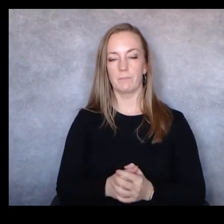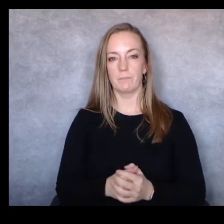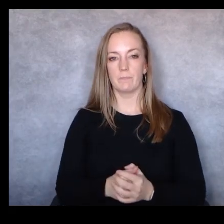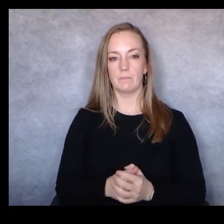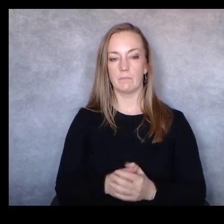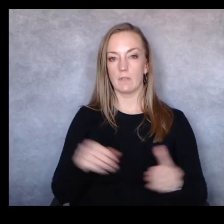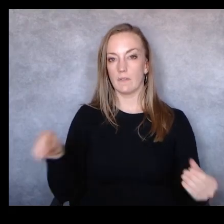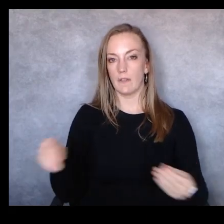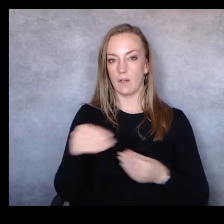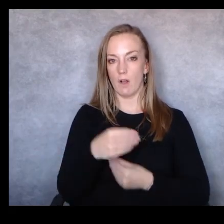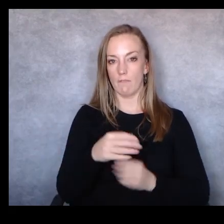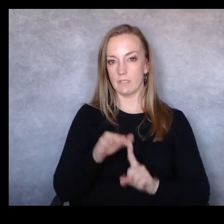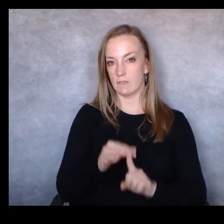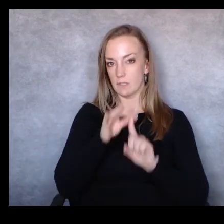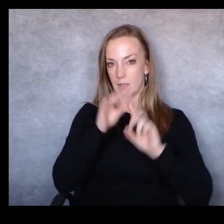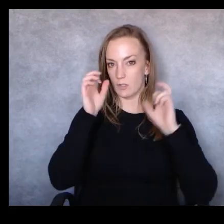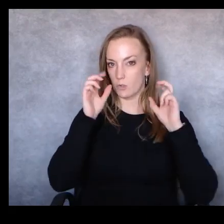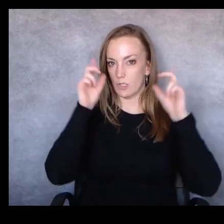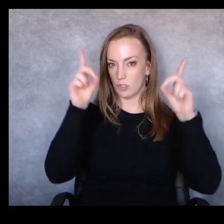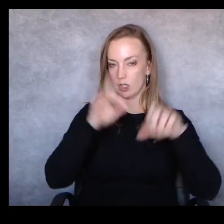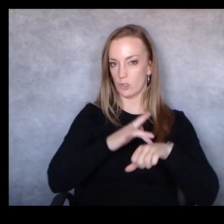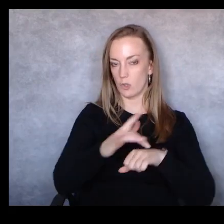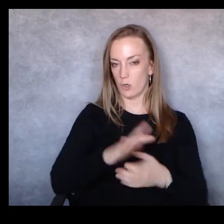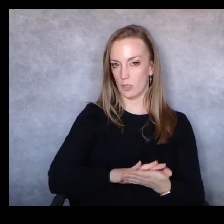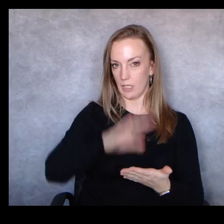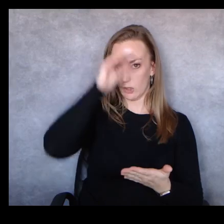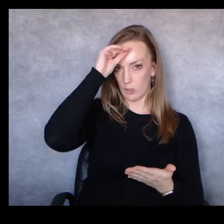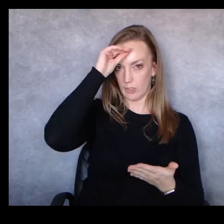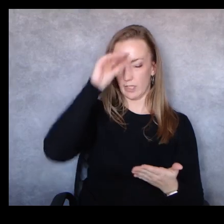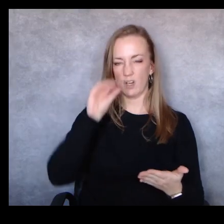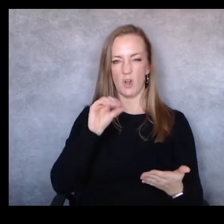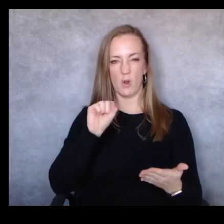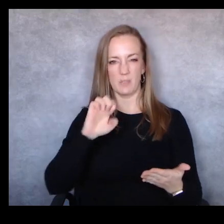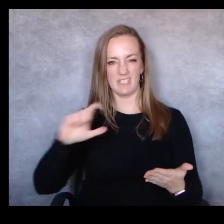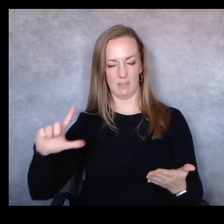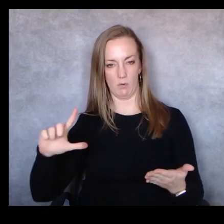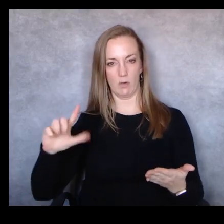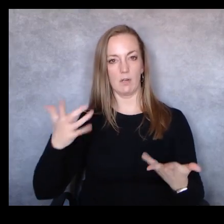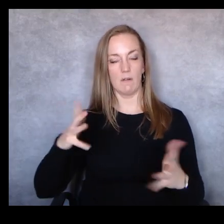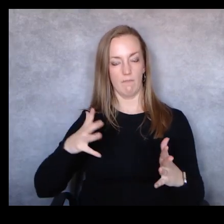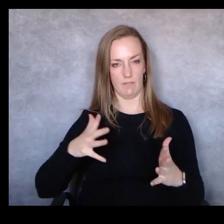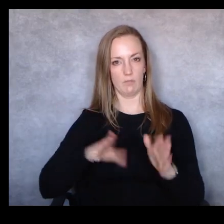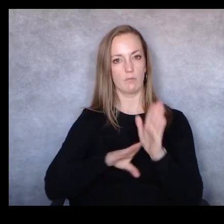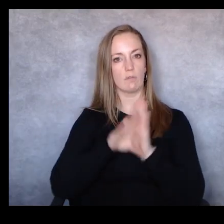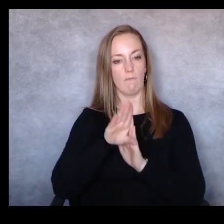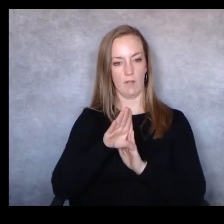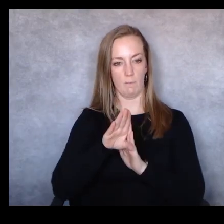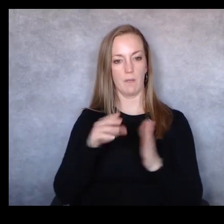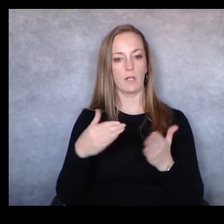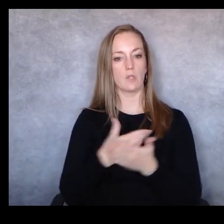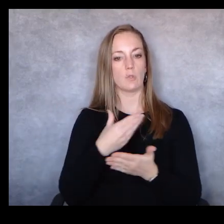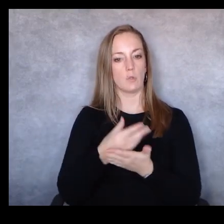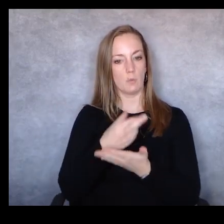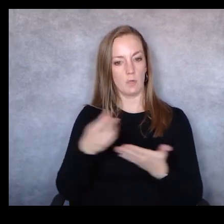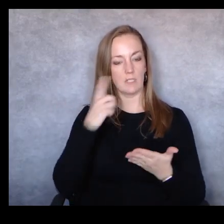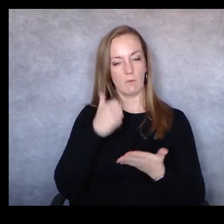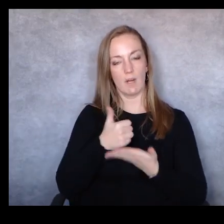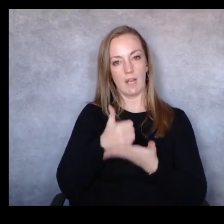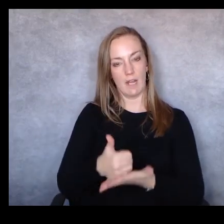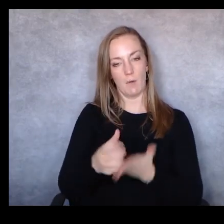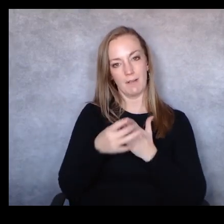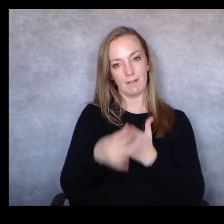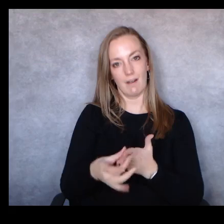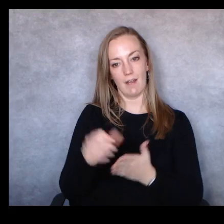The Office of Special Education and Early Learning, OSIL, has created a new resource to help guide the ARC through